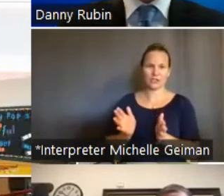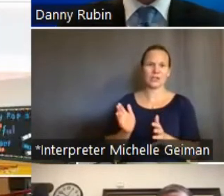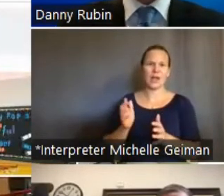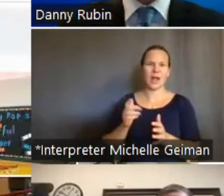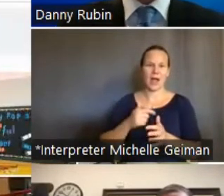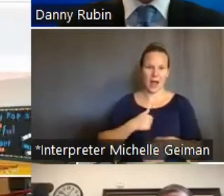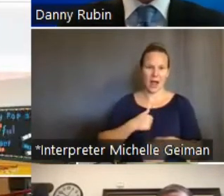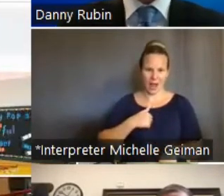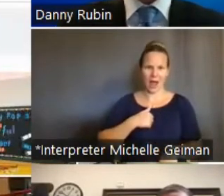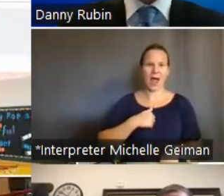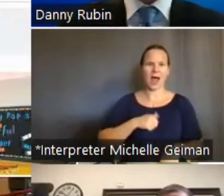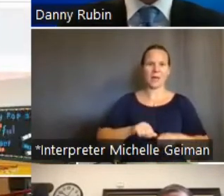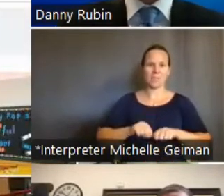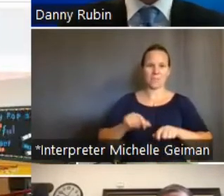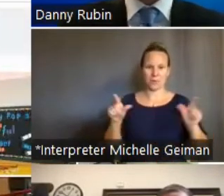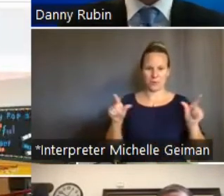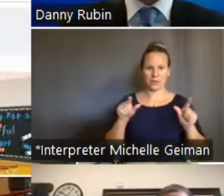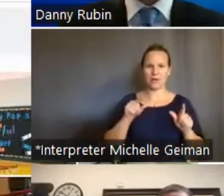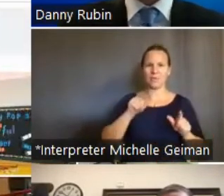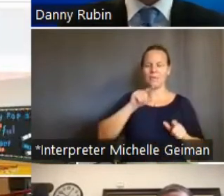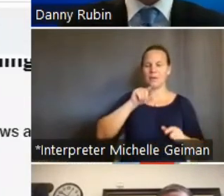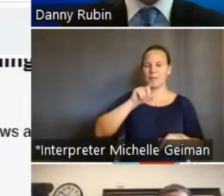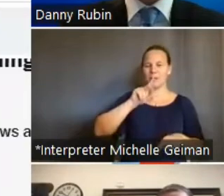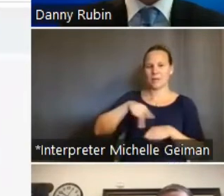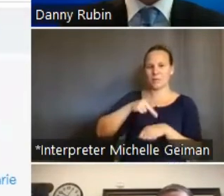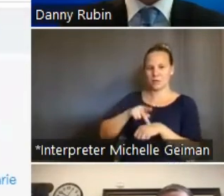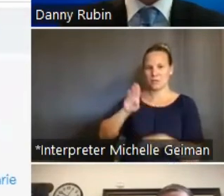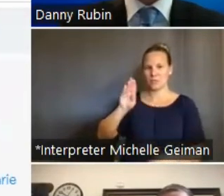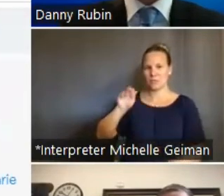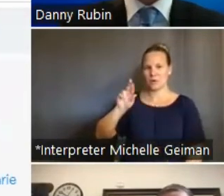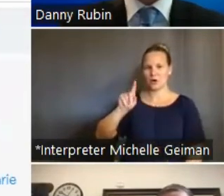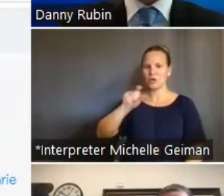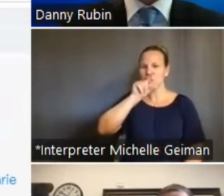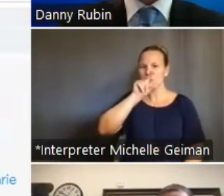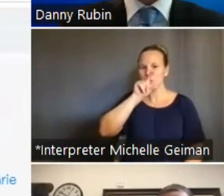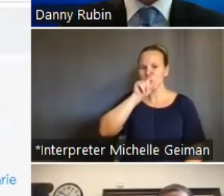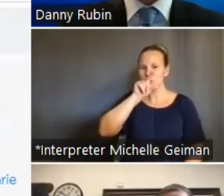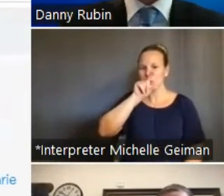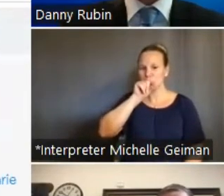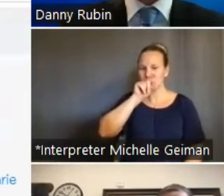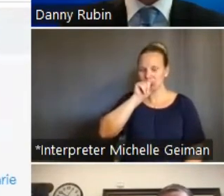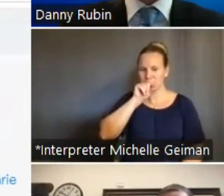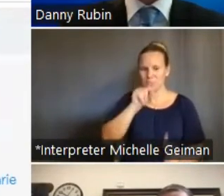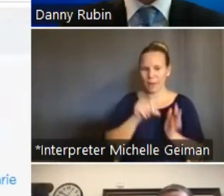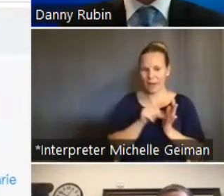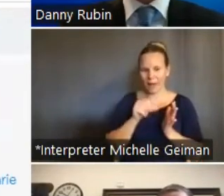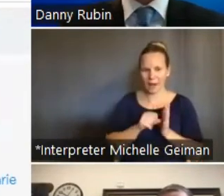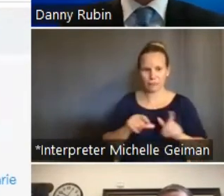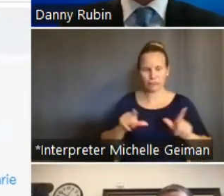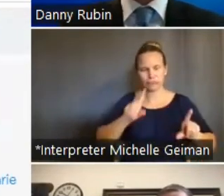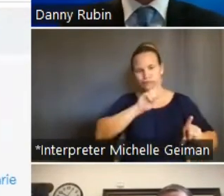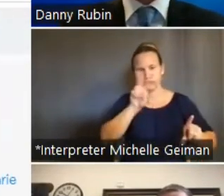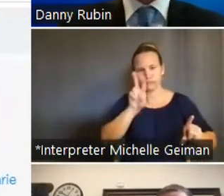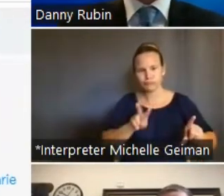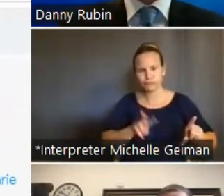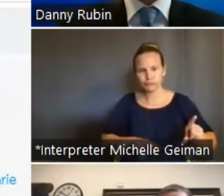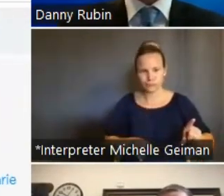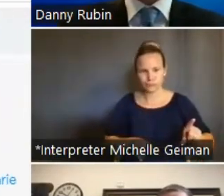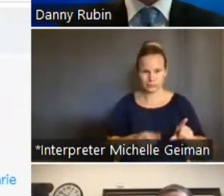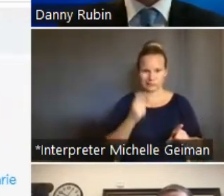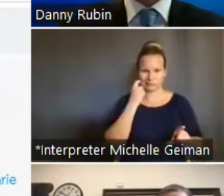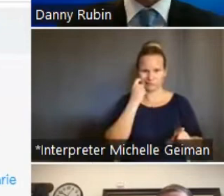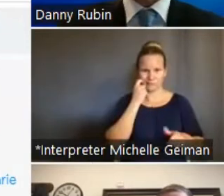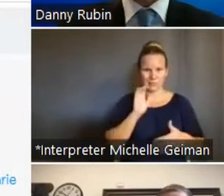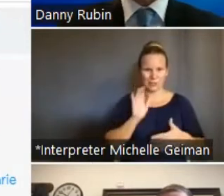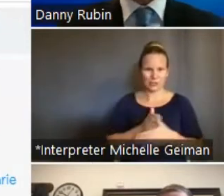Barker's Twitter page, seeing what he's been tweeting or retweeting, and getting to know him. And he recently shared a